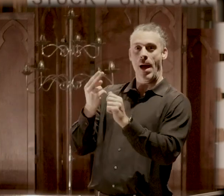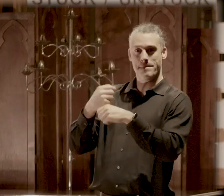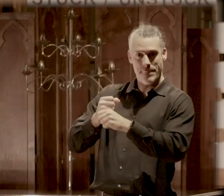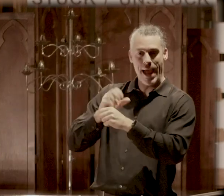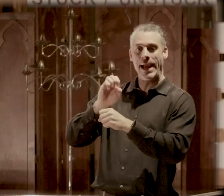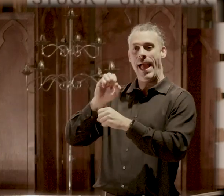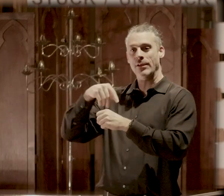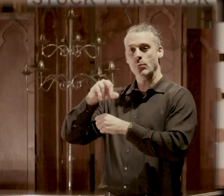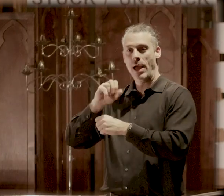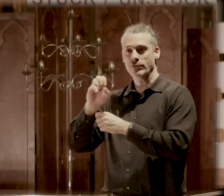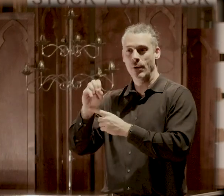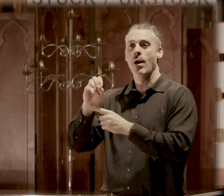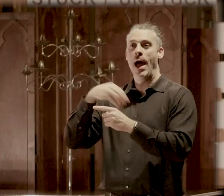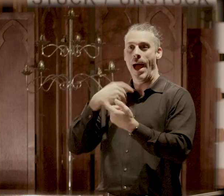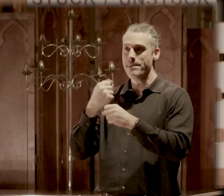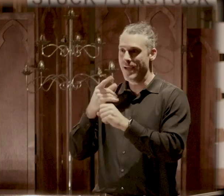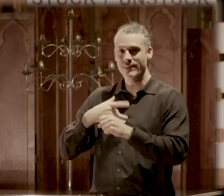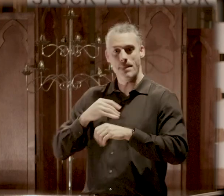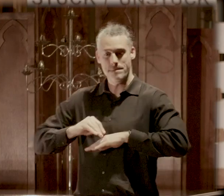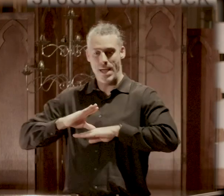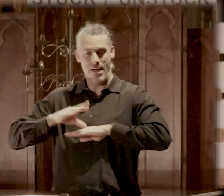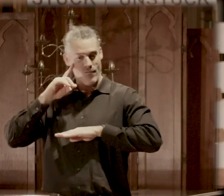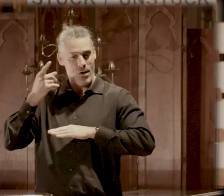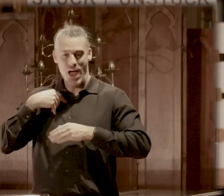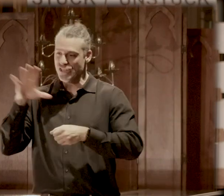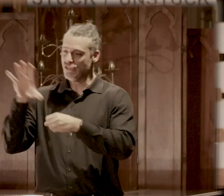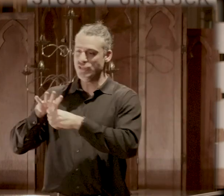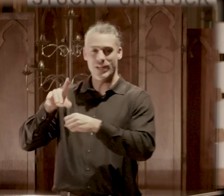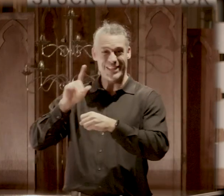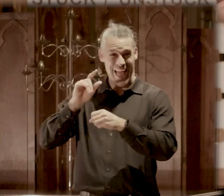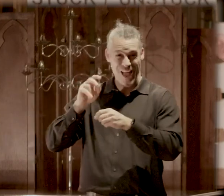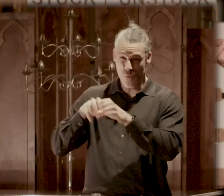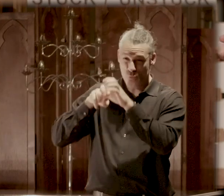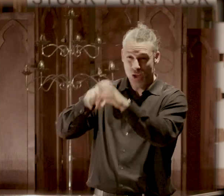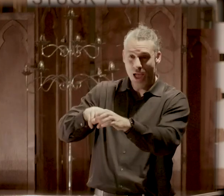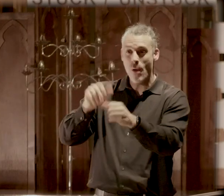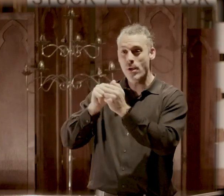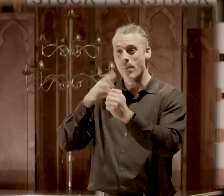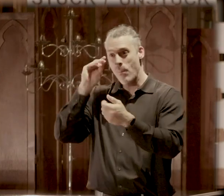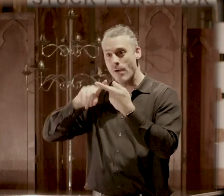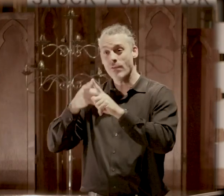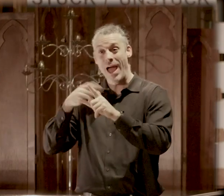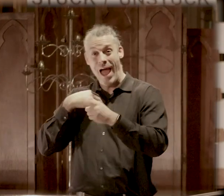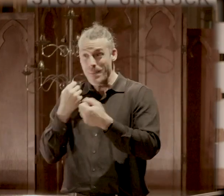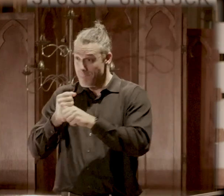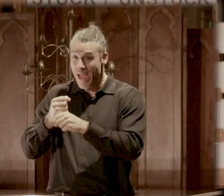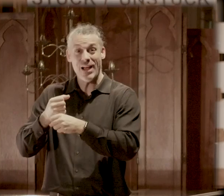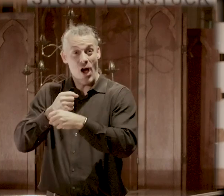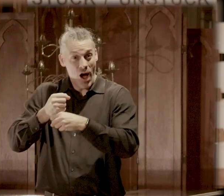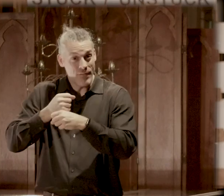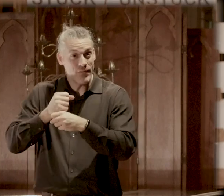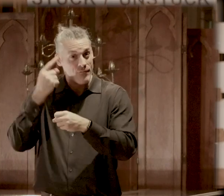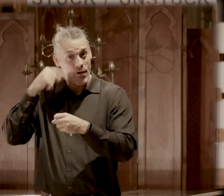her how to make espresso. I am going to redeem myself for being shitty the entire ride there. And I was gonna make great cups of coffee for